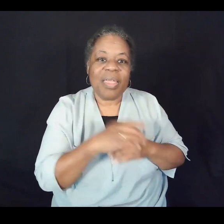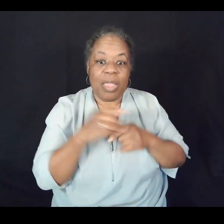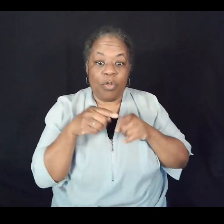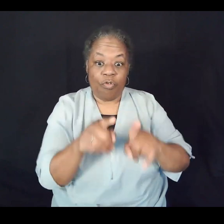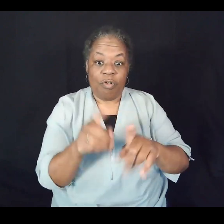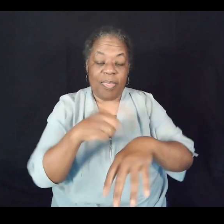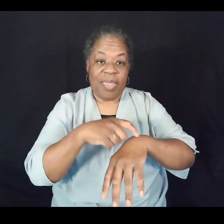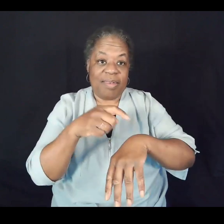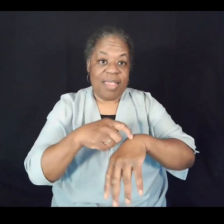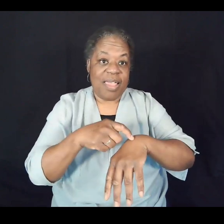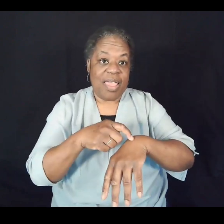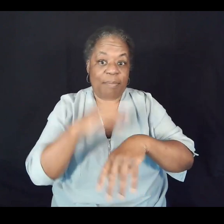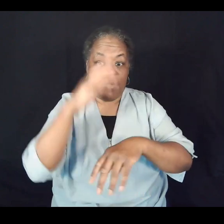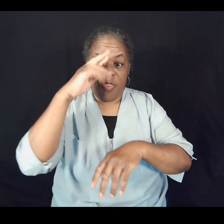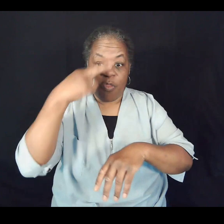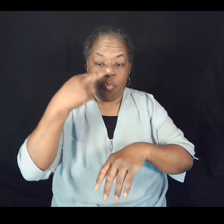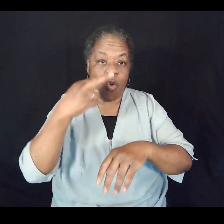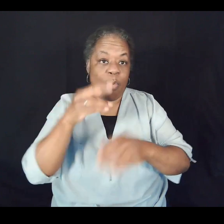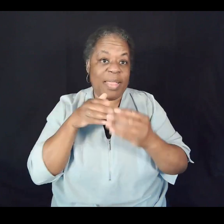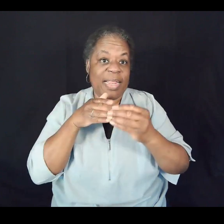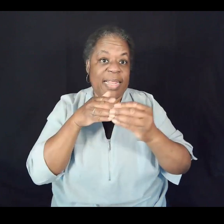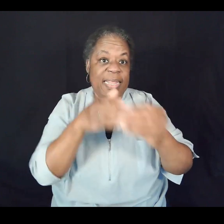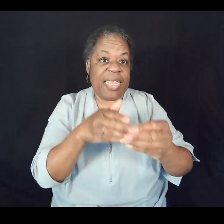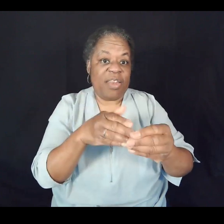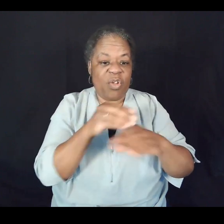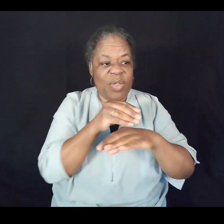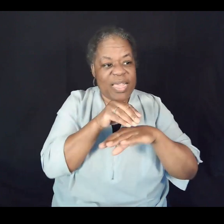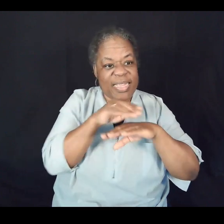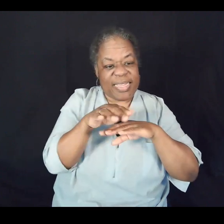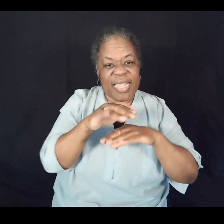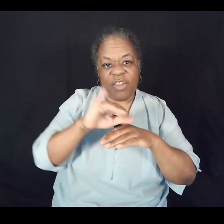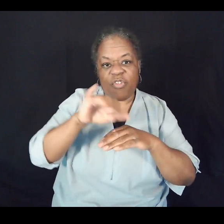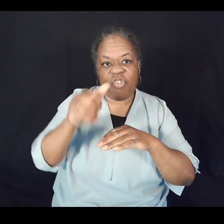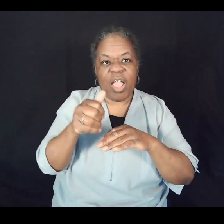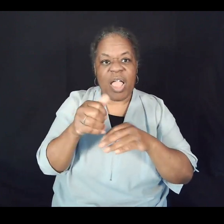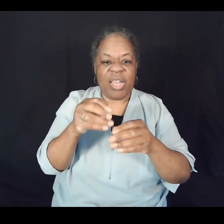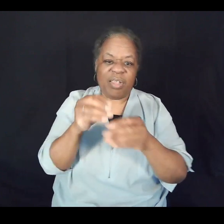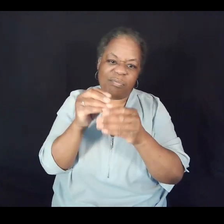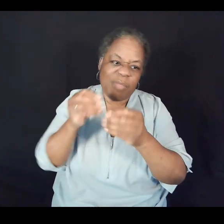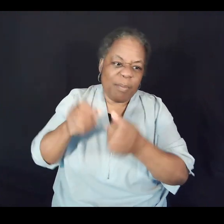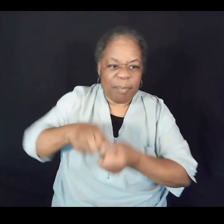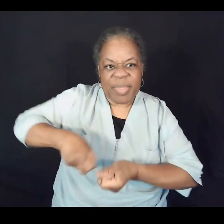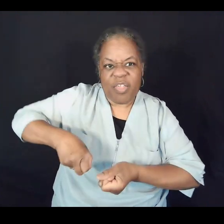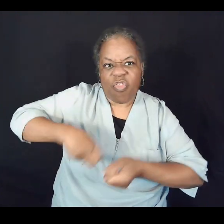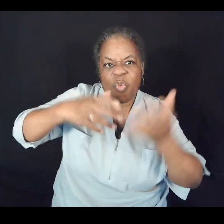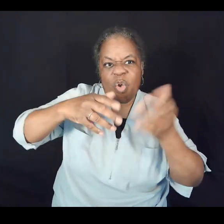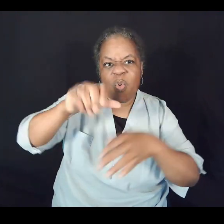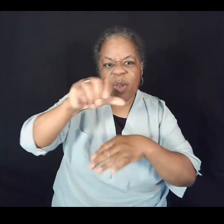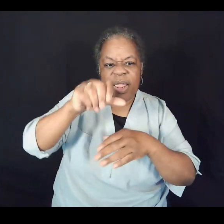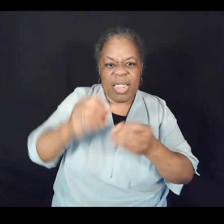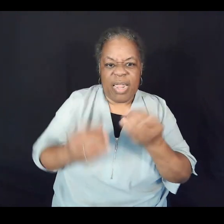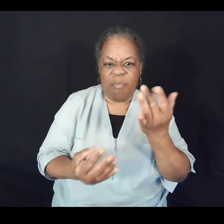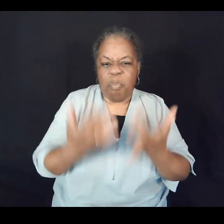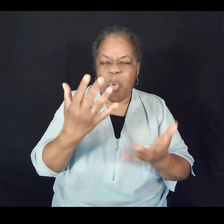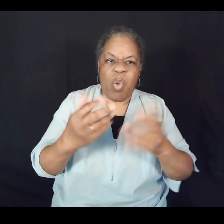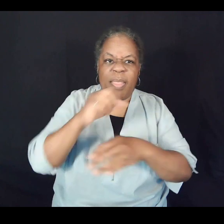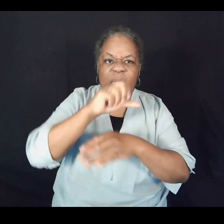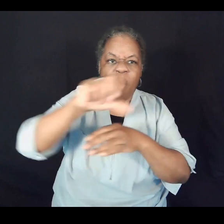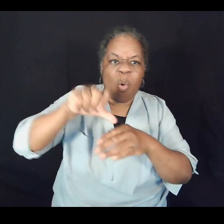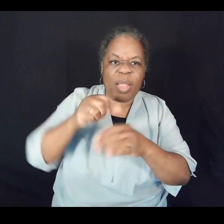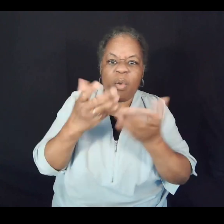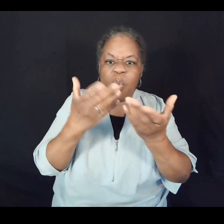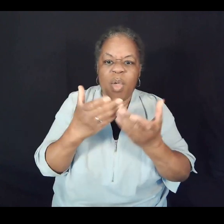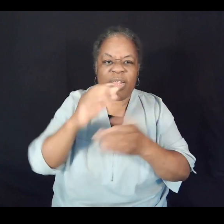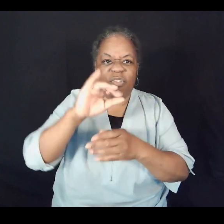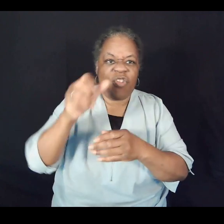Domitian sentenced John to be thrown in a cauldron of burning oil. He wanted him to suffer. Only somehow John